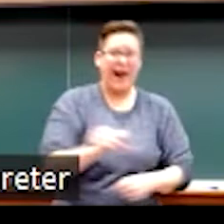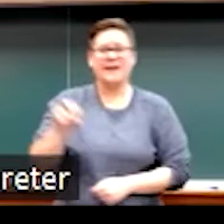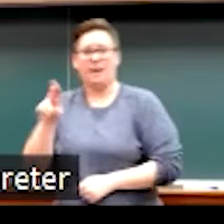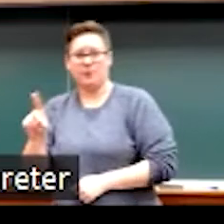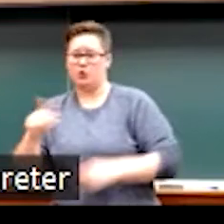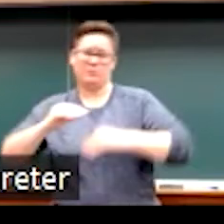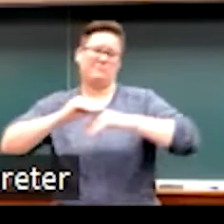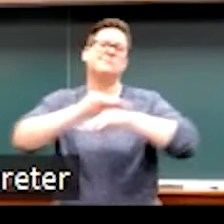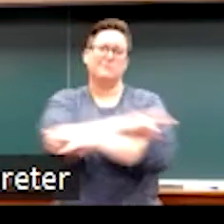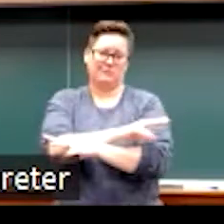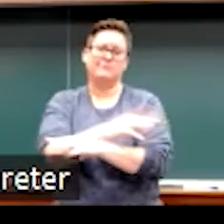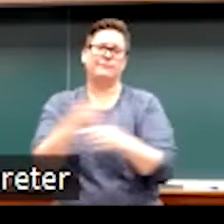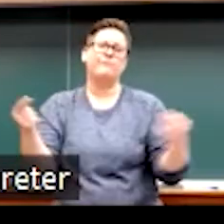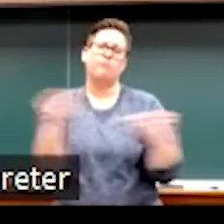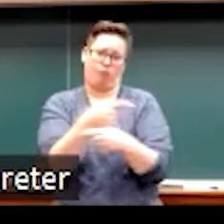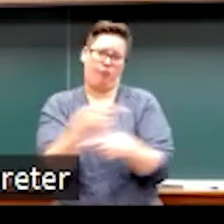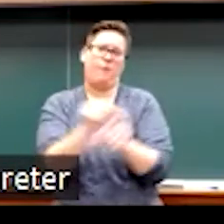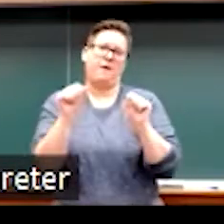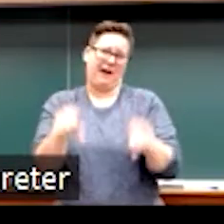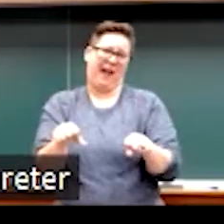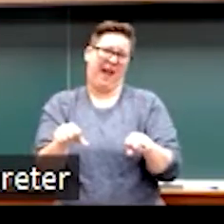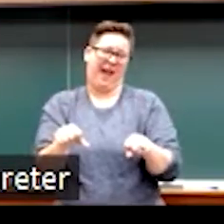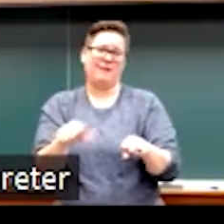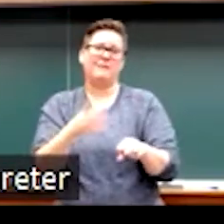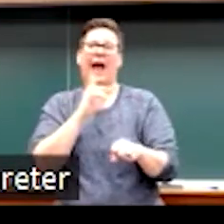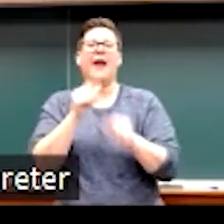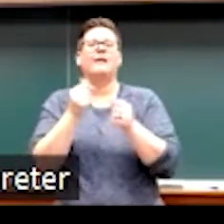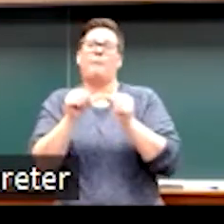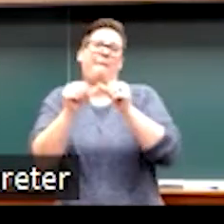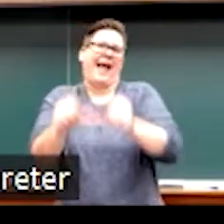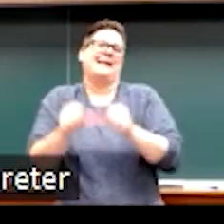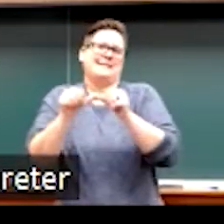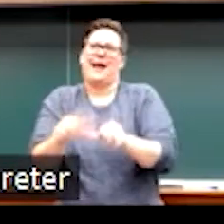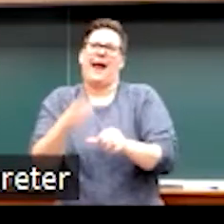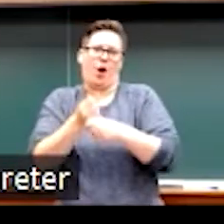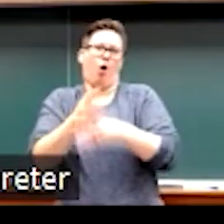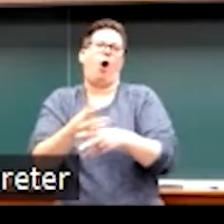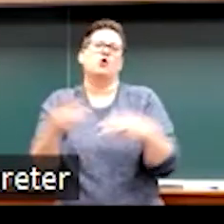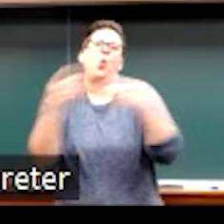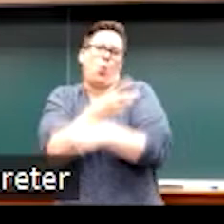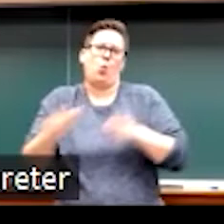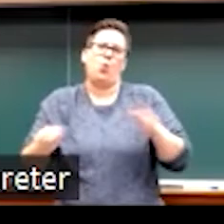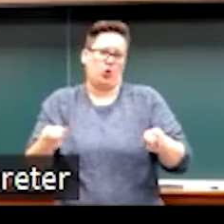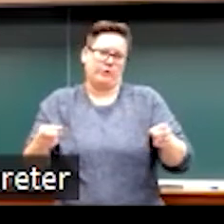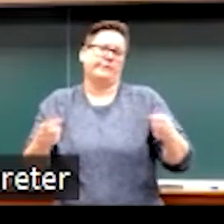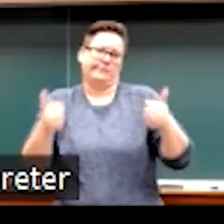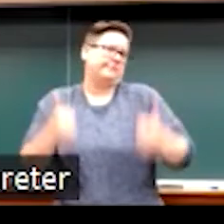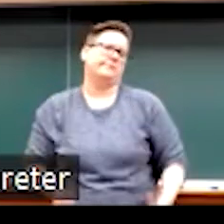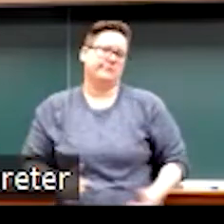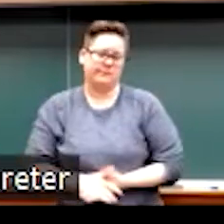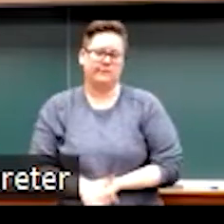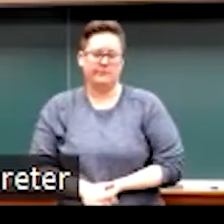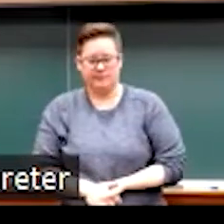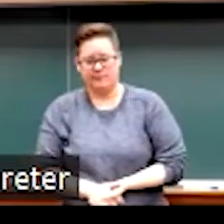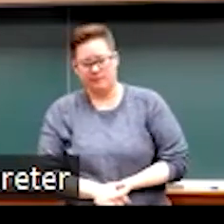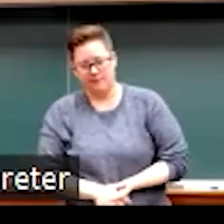influence each other in a reciprocal manner to ultimately help maintain and progress both pain and addiction-related